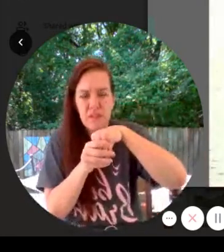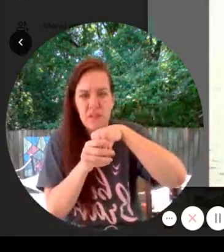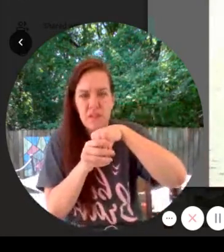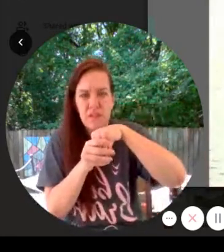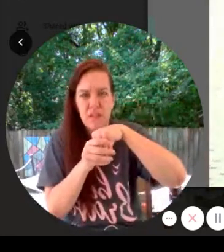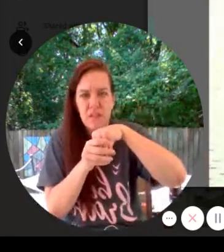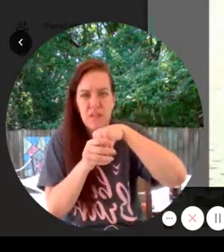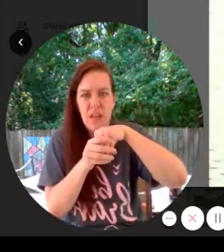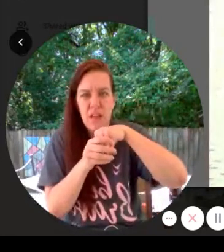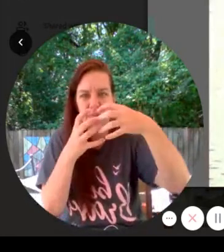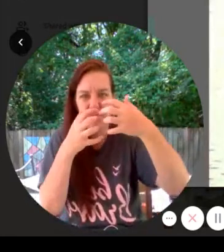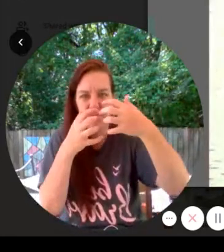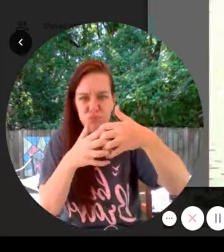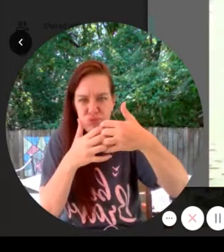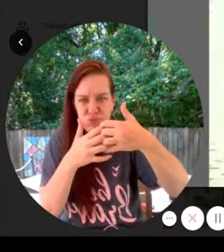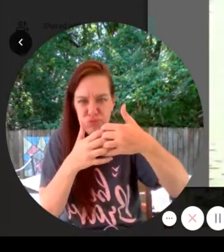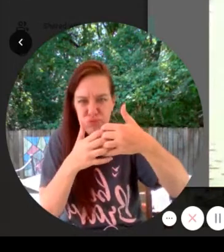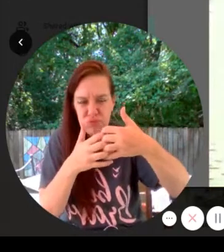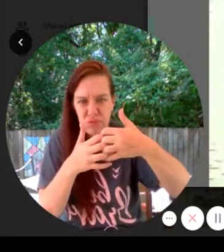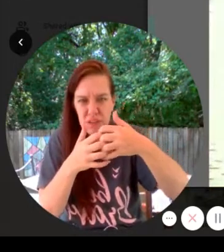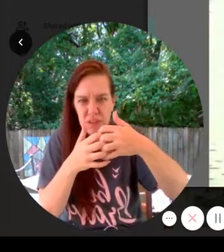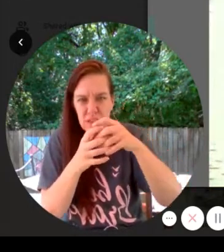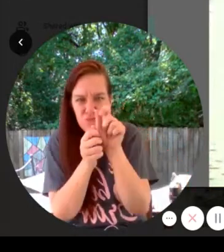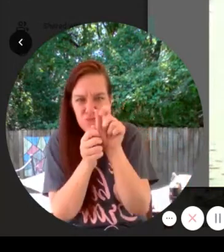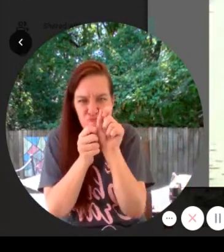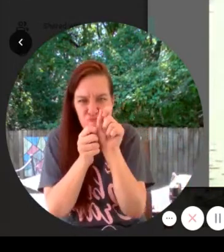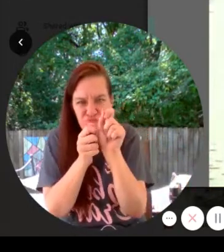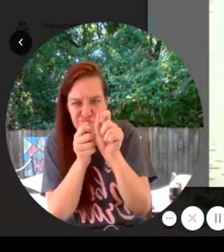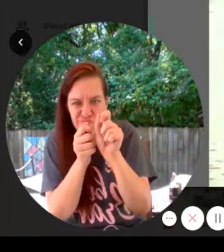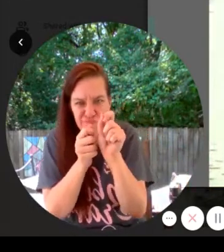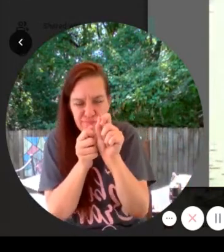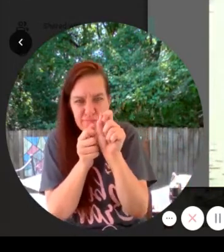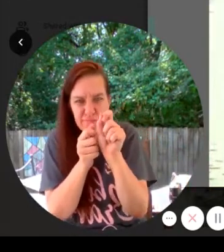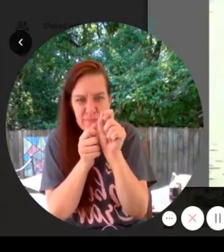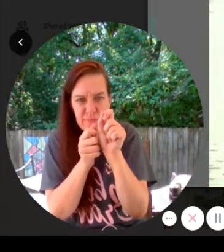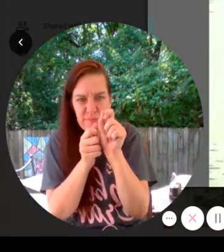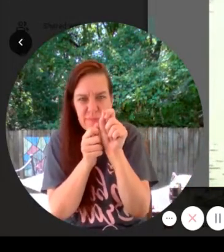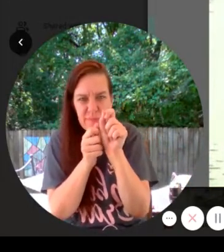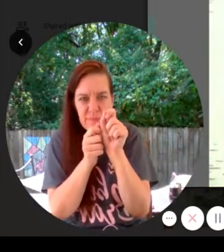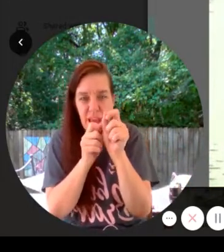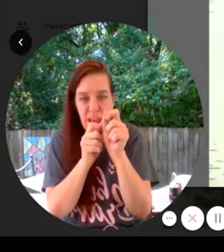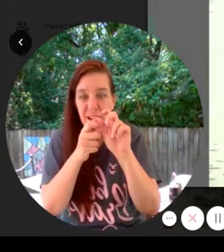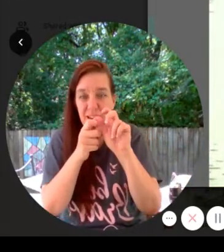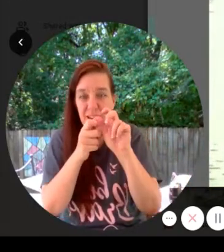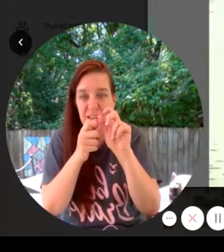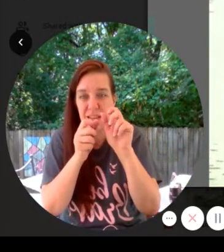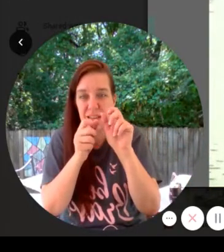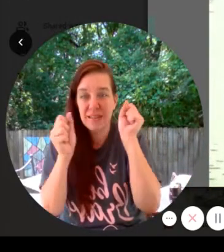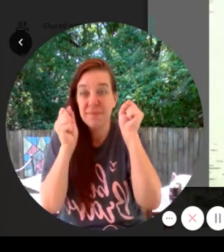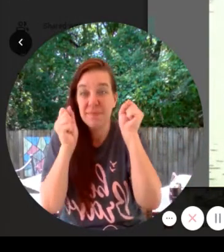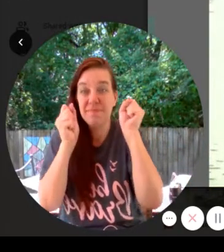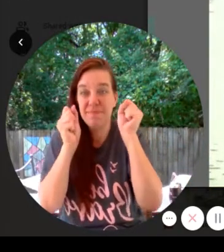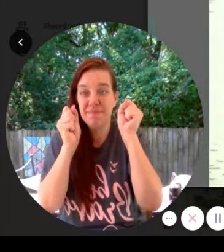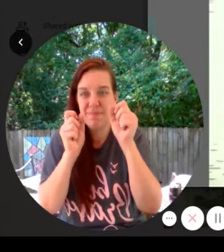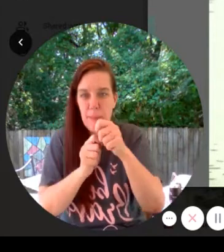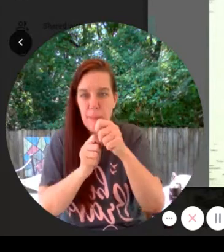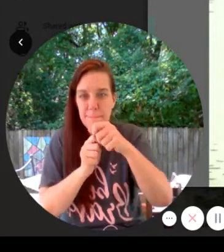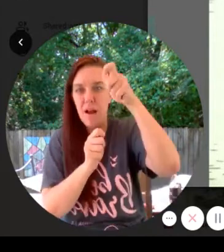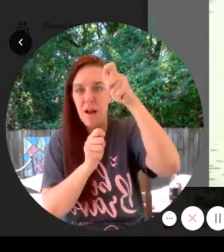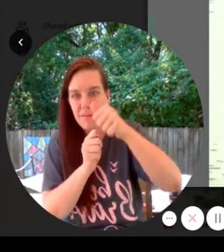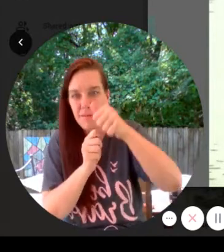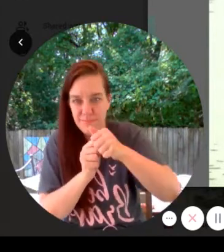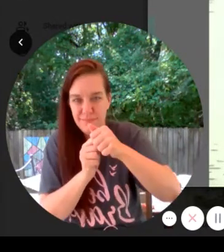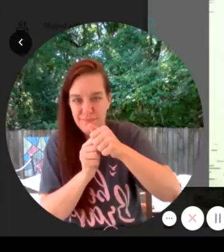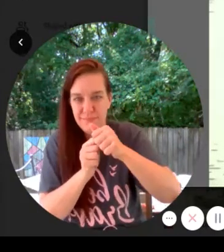the mechanism, wiggled it around a little, and click, the locks popped